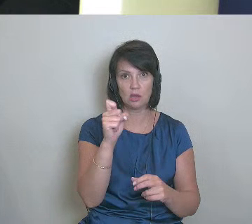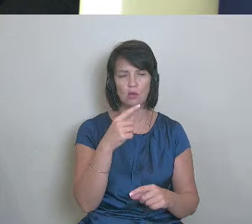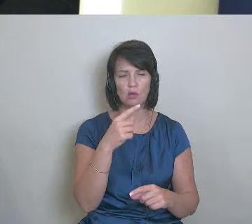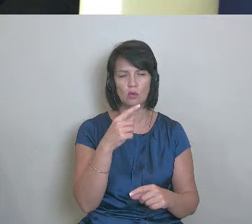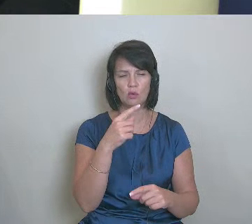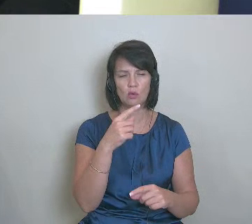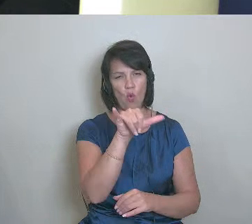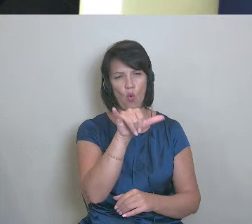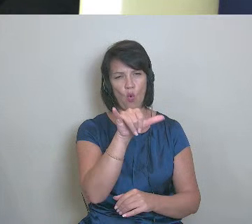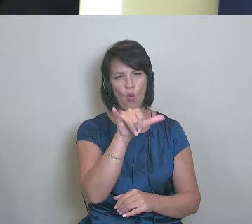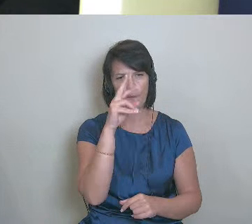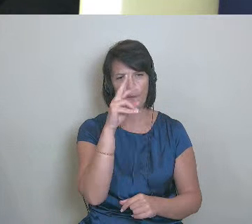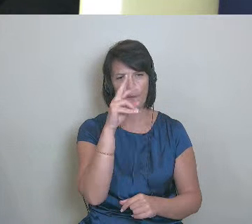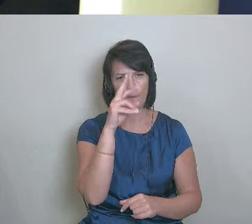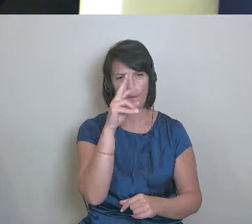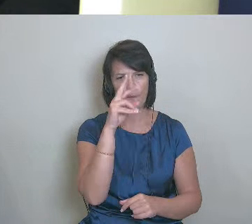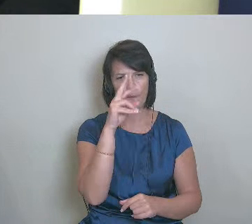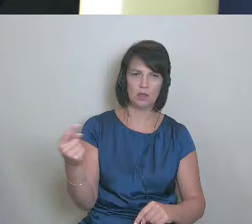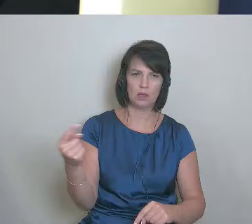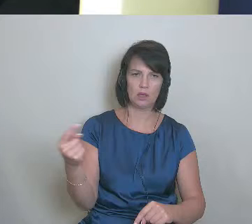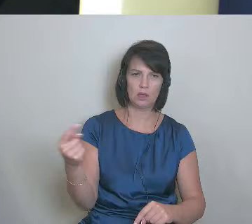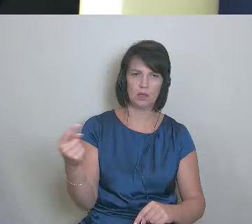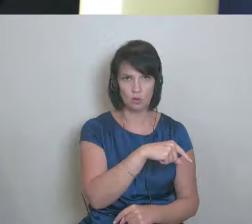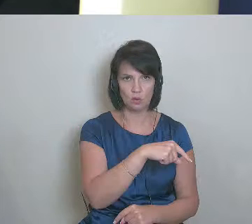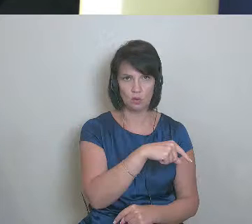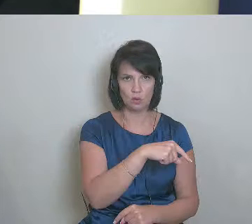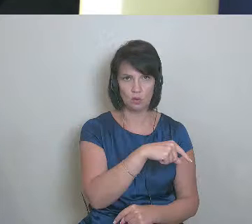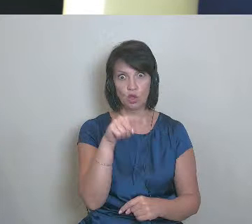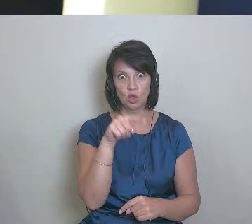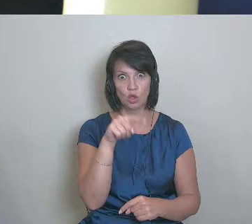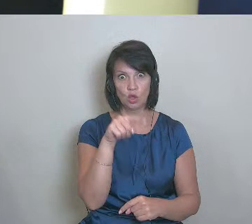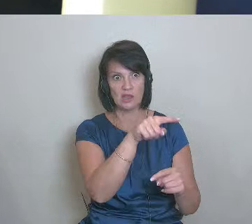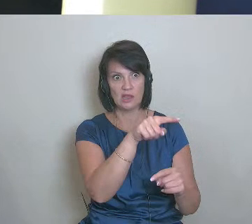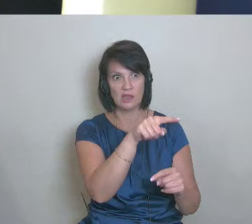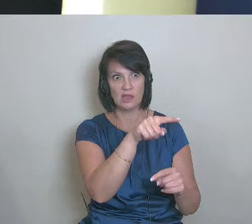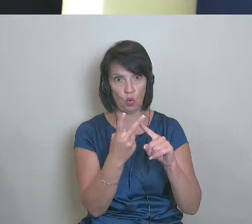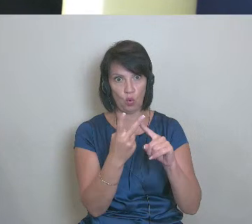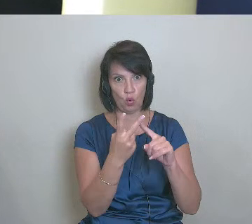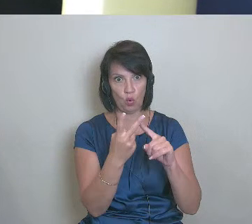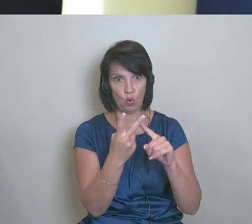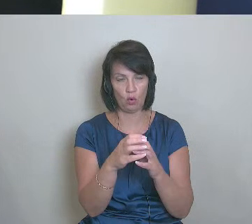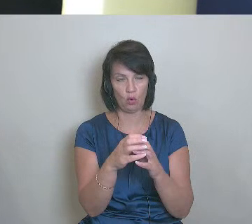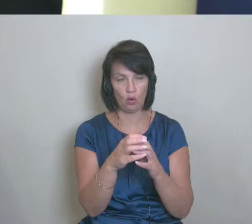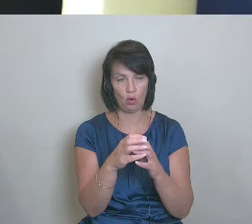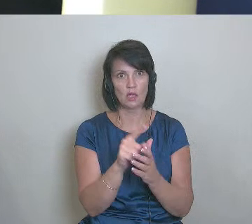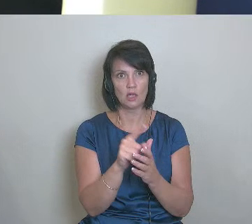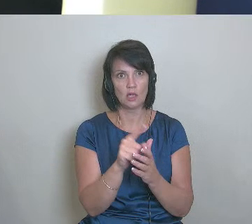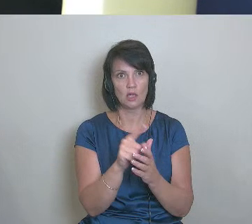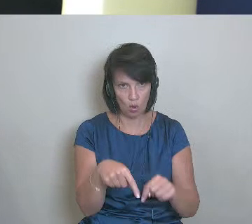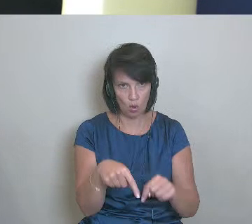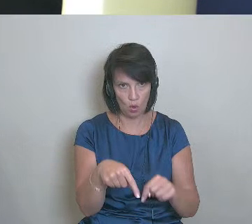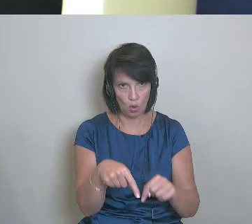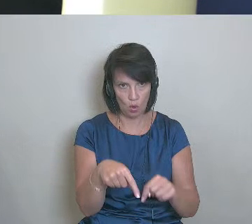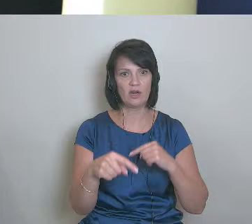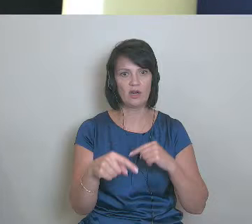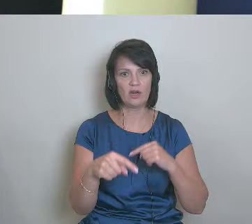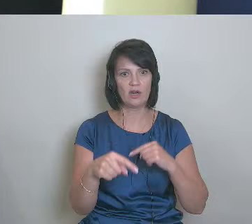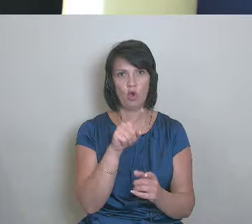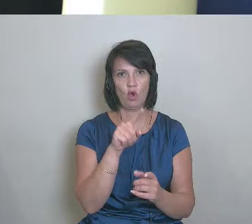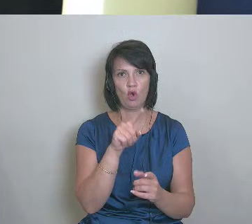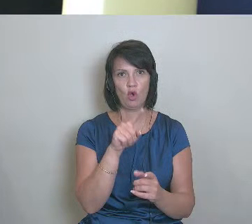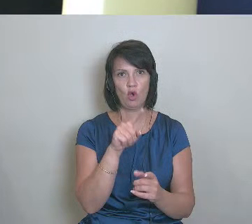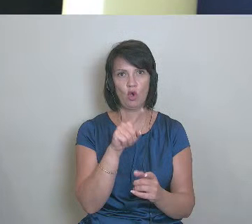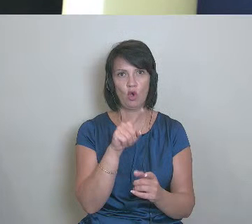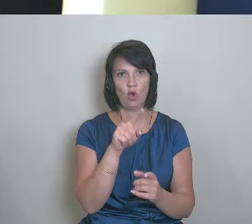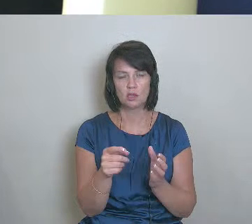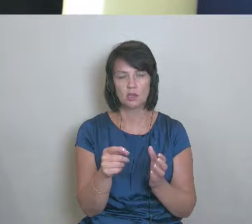no, there are some errors, go back and repeat the procedure. So the second group also has to go back because